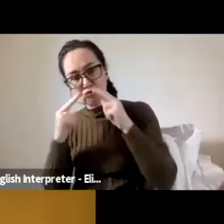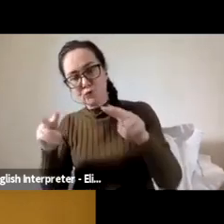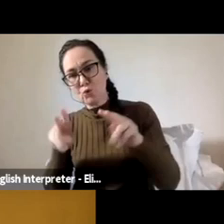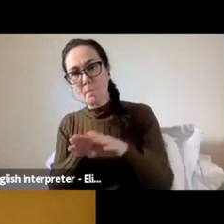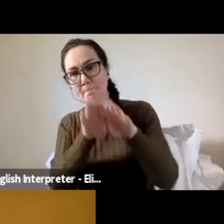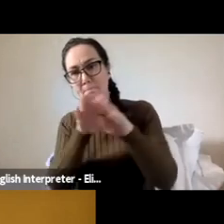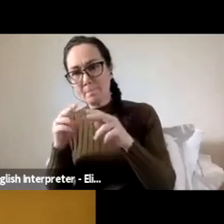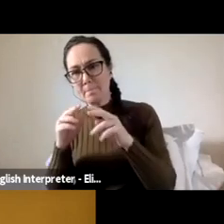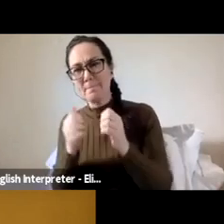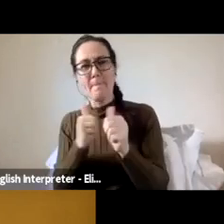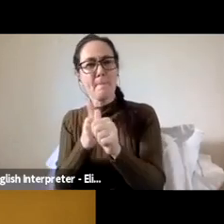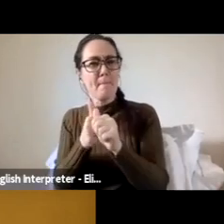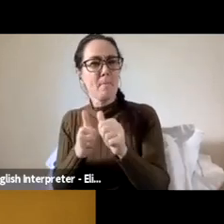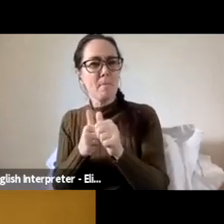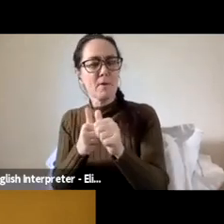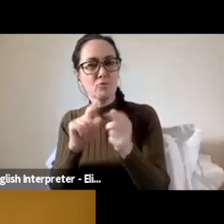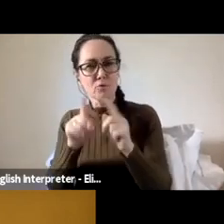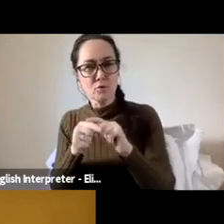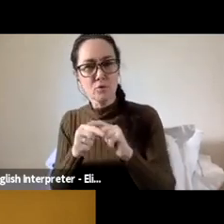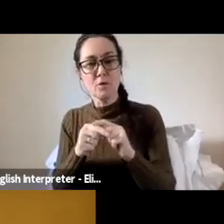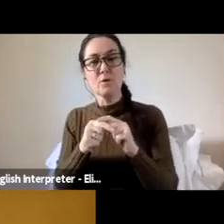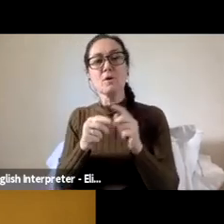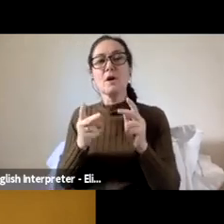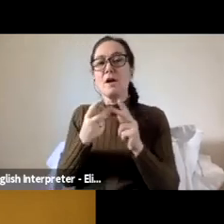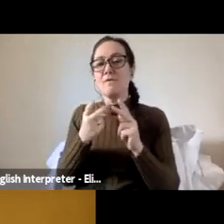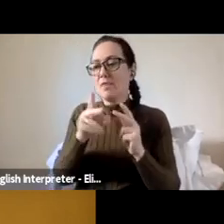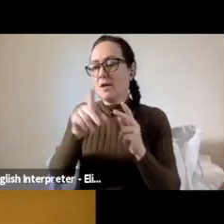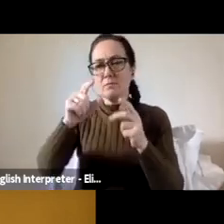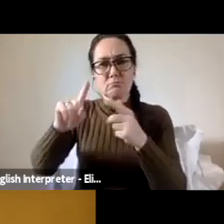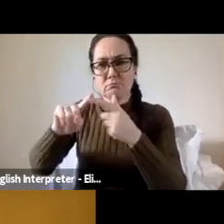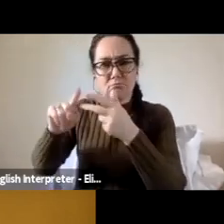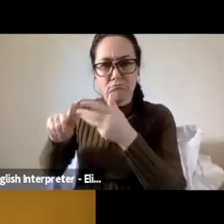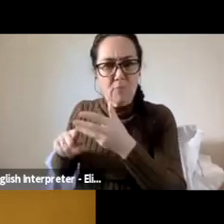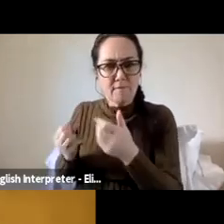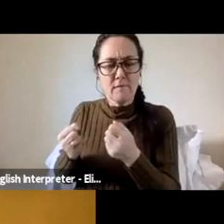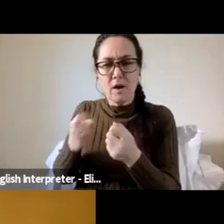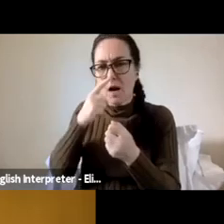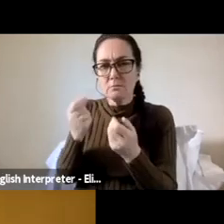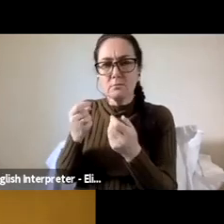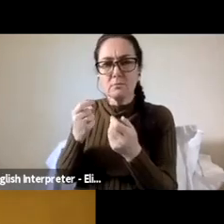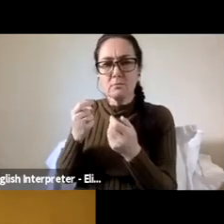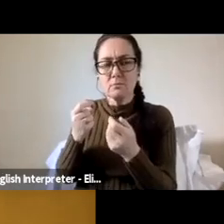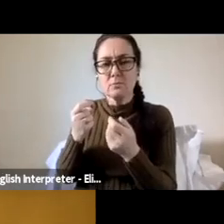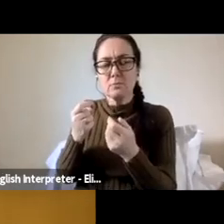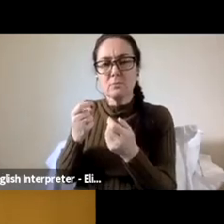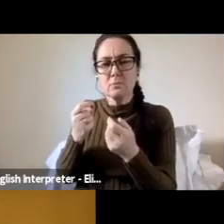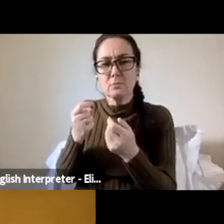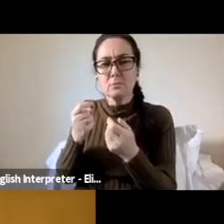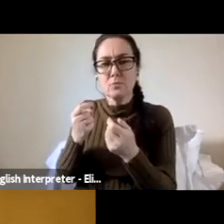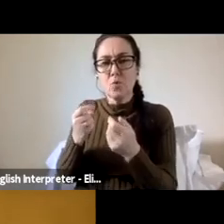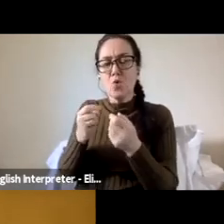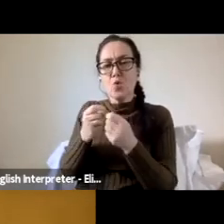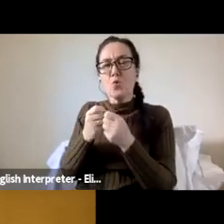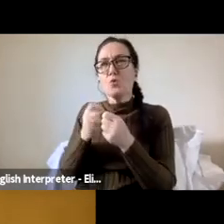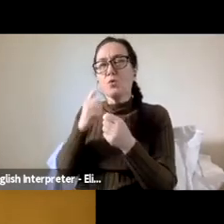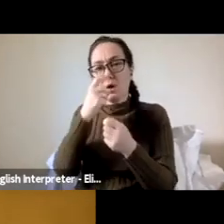that is the Troika that Nicoletta mentioned, and then the group of countries that look